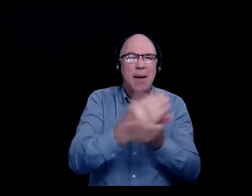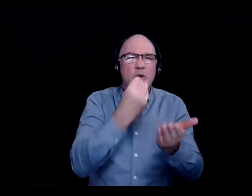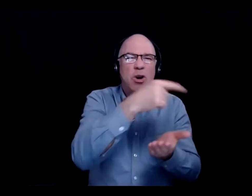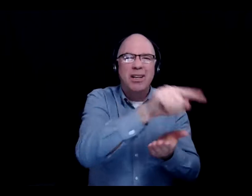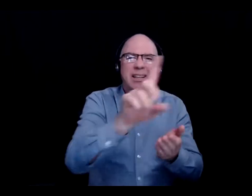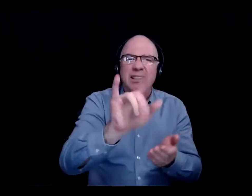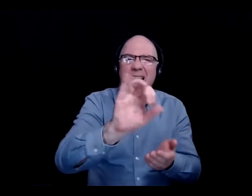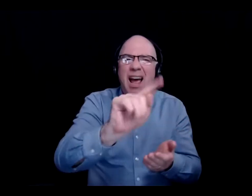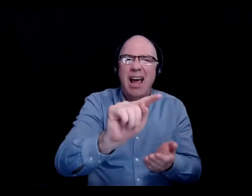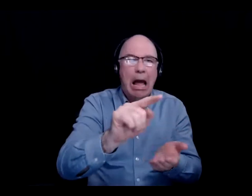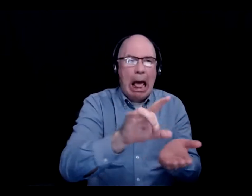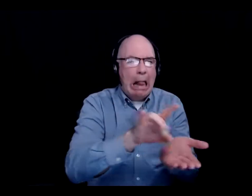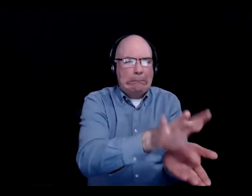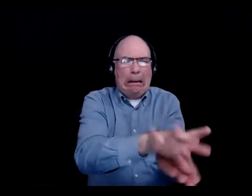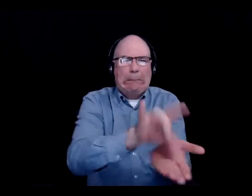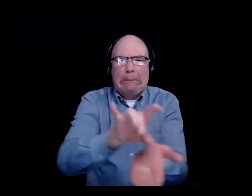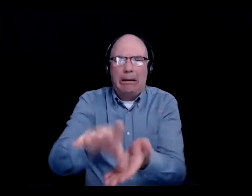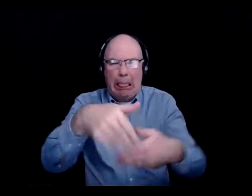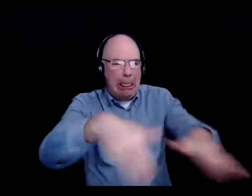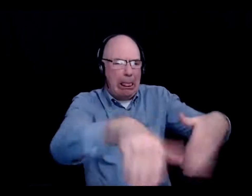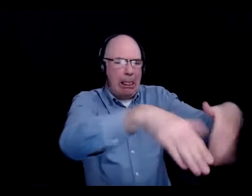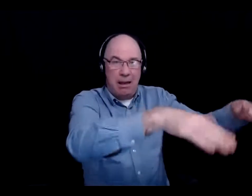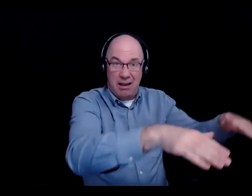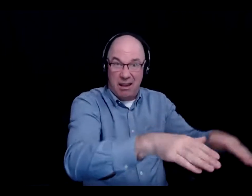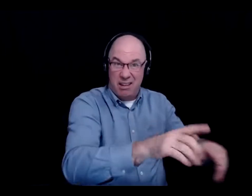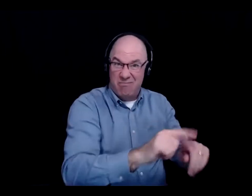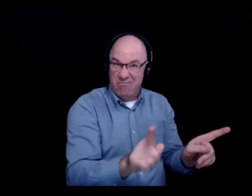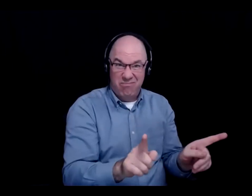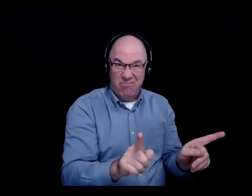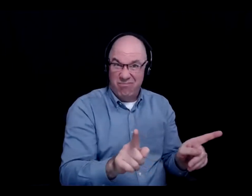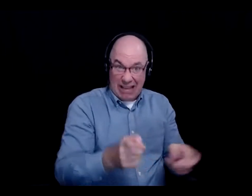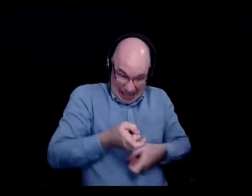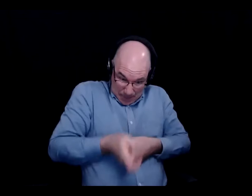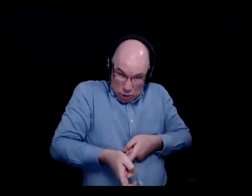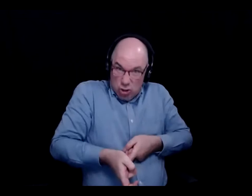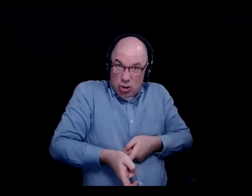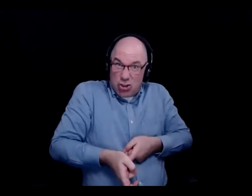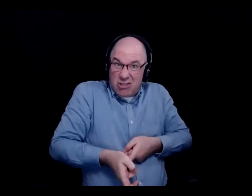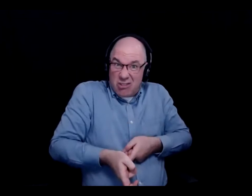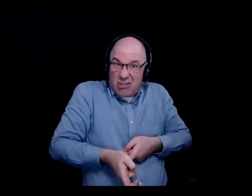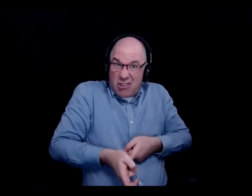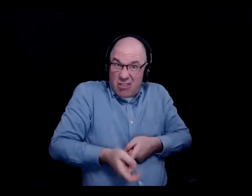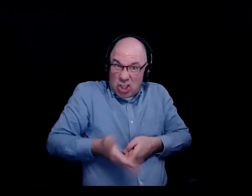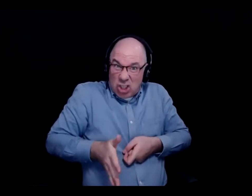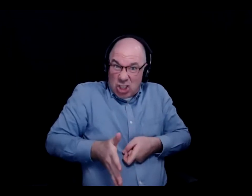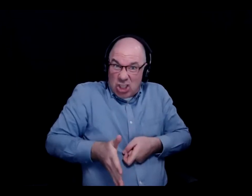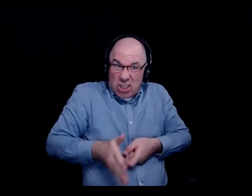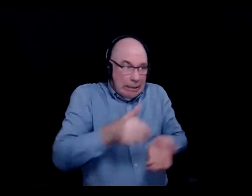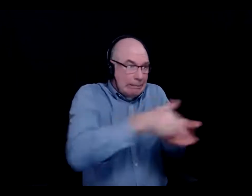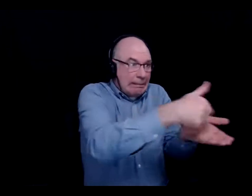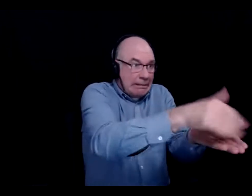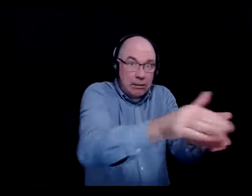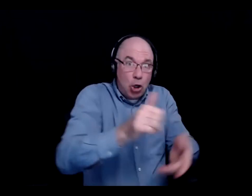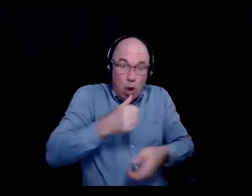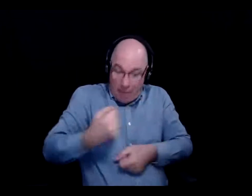rid of what you're eating, but when you've made that damage in your gut and you're not fixing the